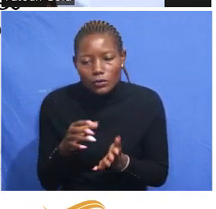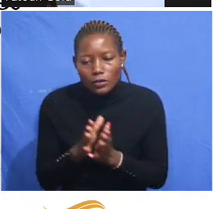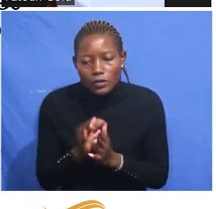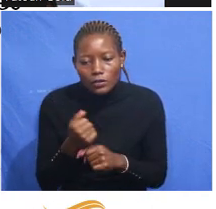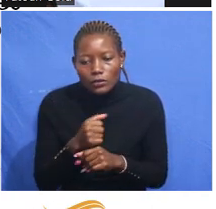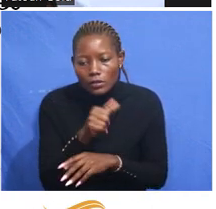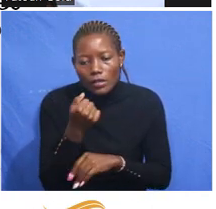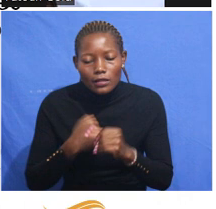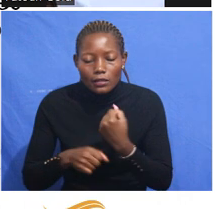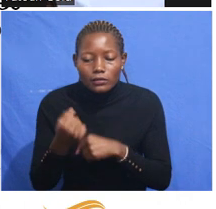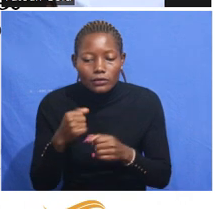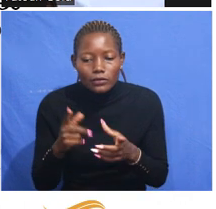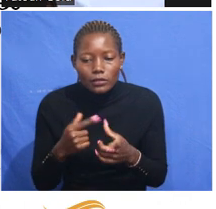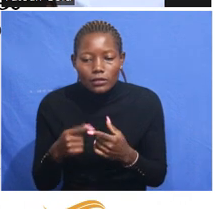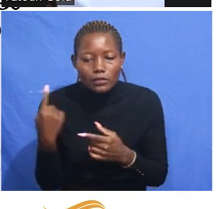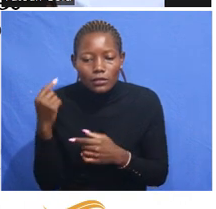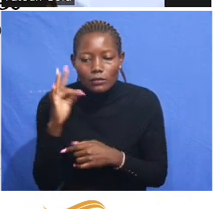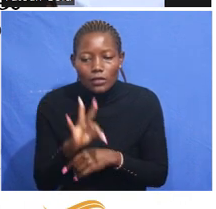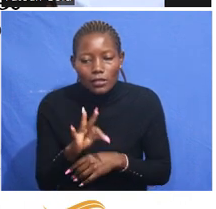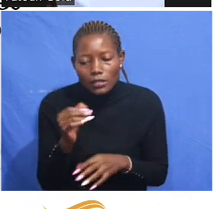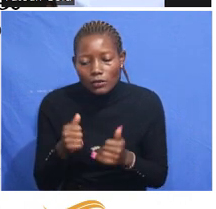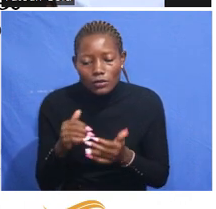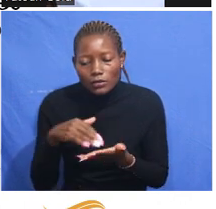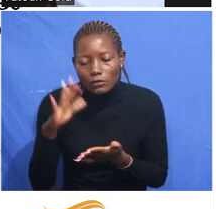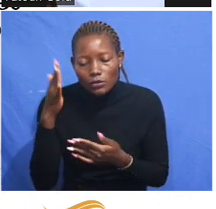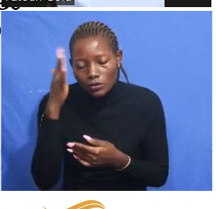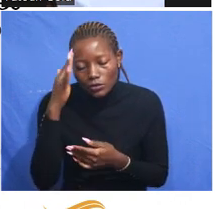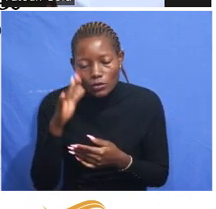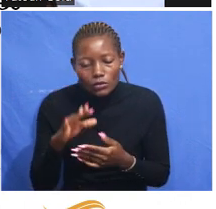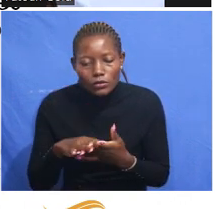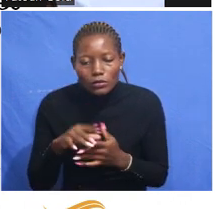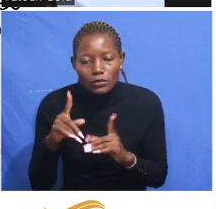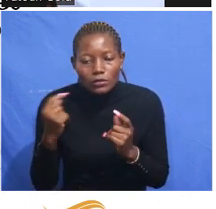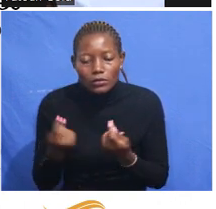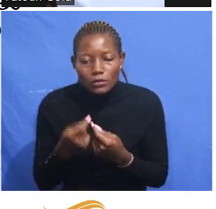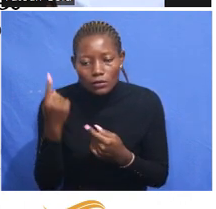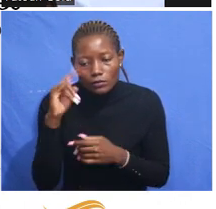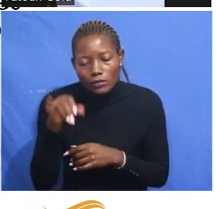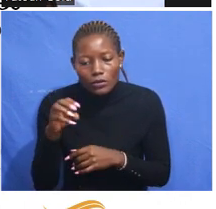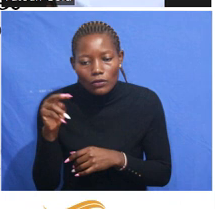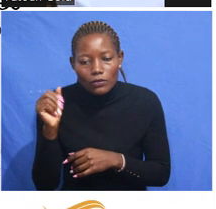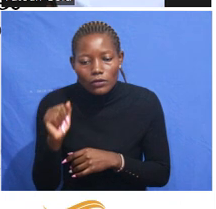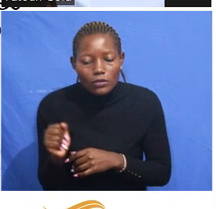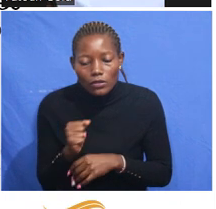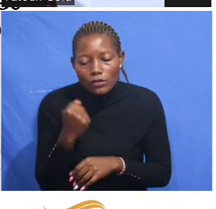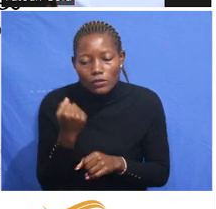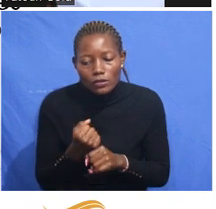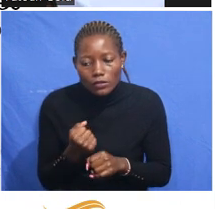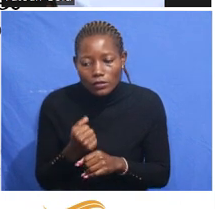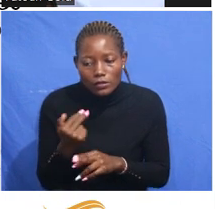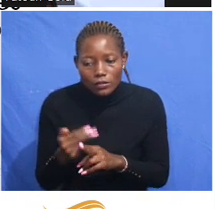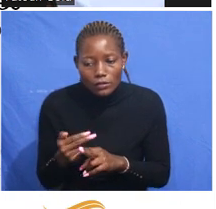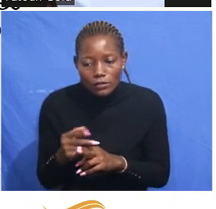activities. And then the third one, which is the most common types of joints in the body, functionally they are